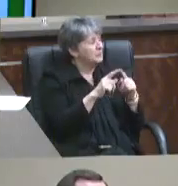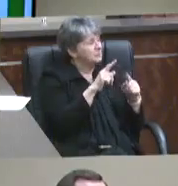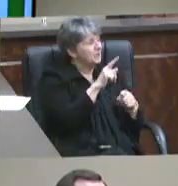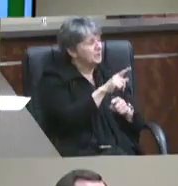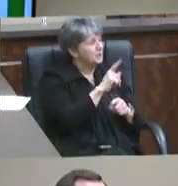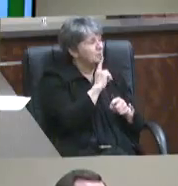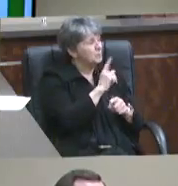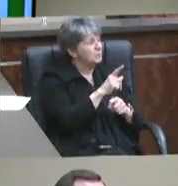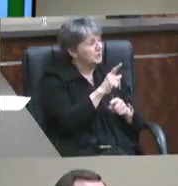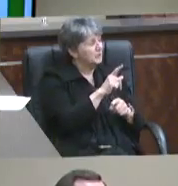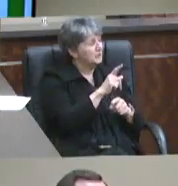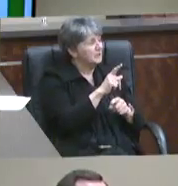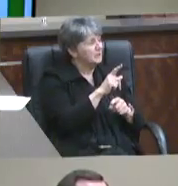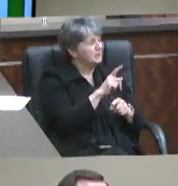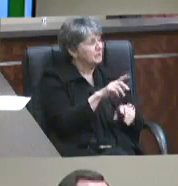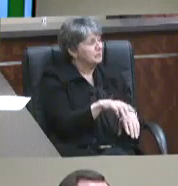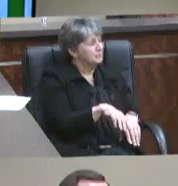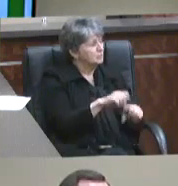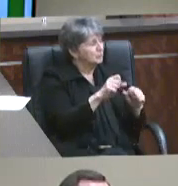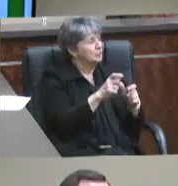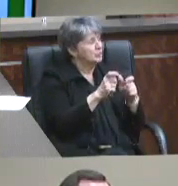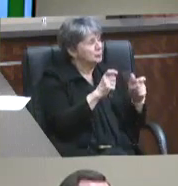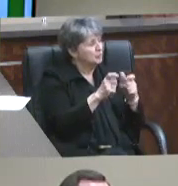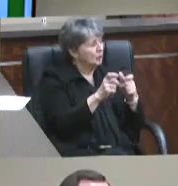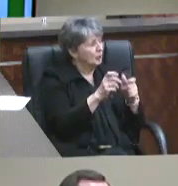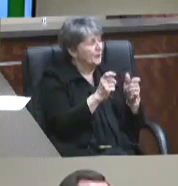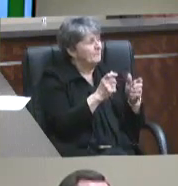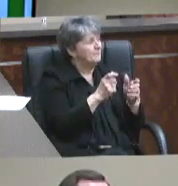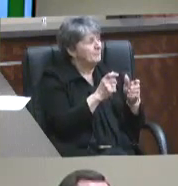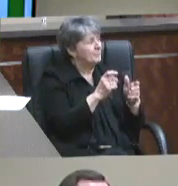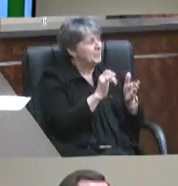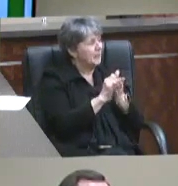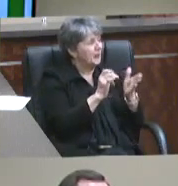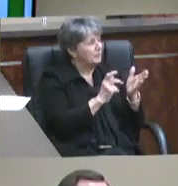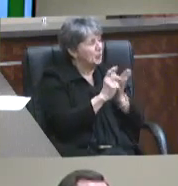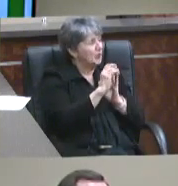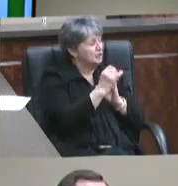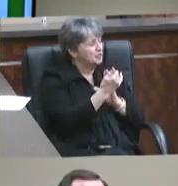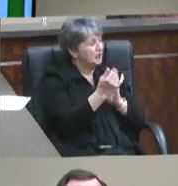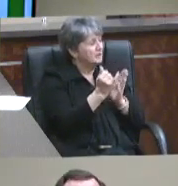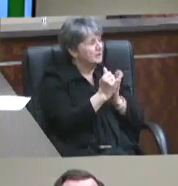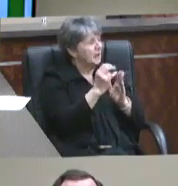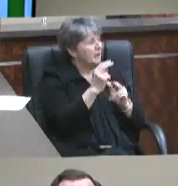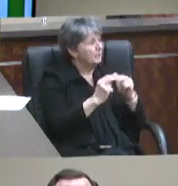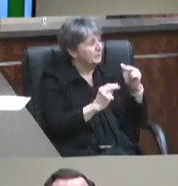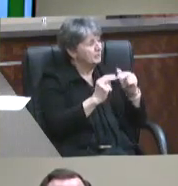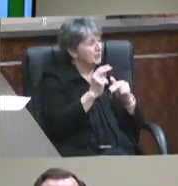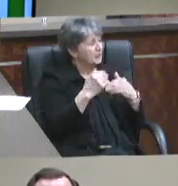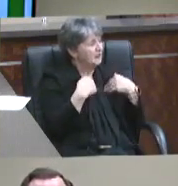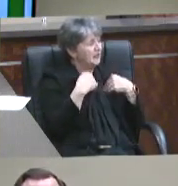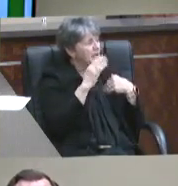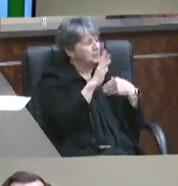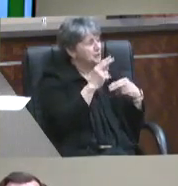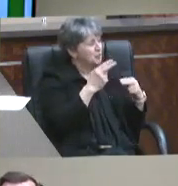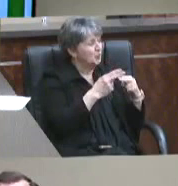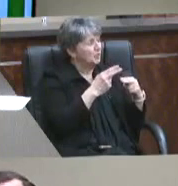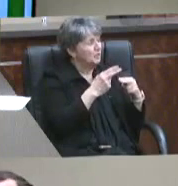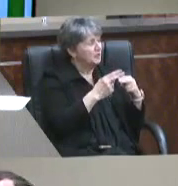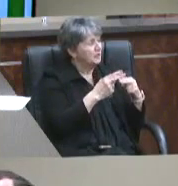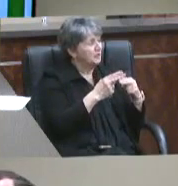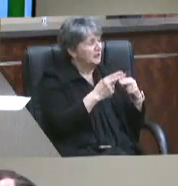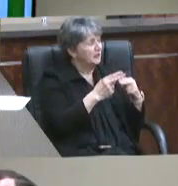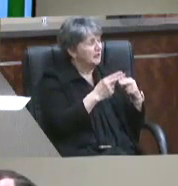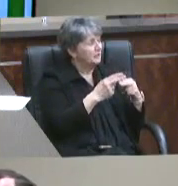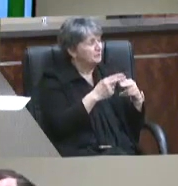took the bull by the horns and you ran with that project. That building is certainly has your name